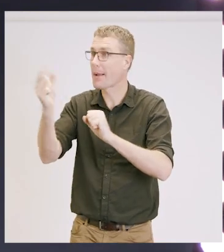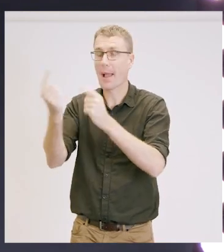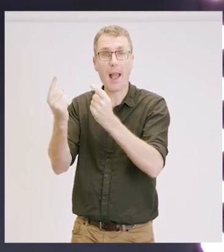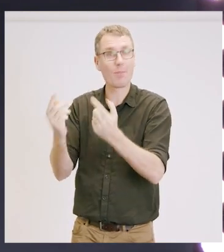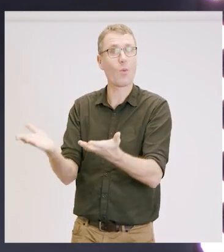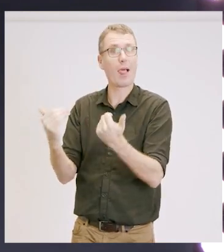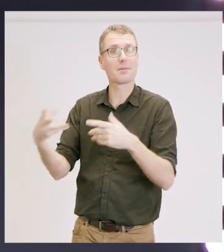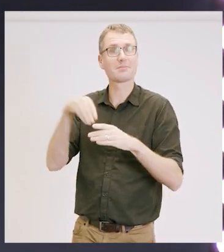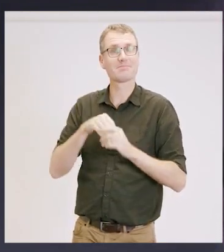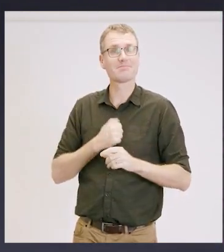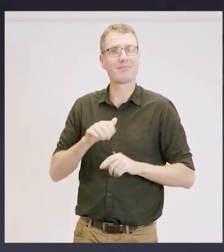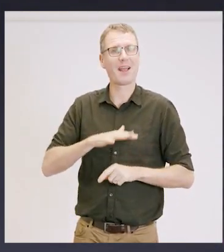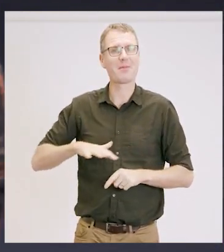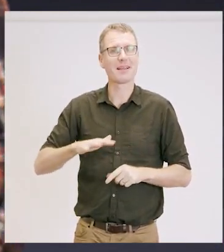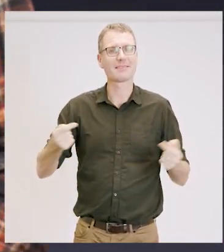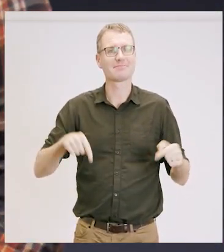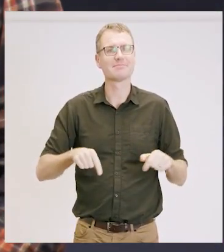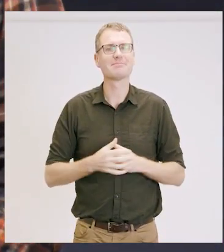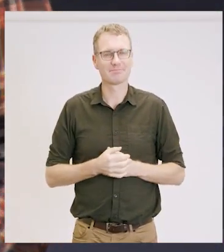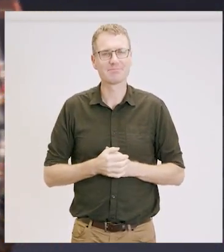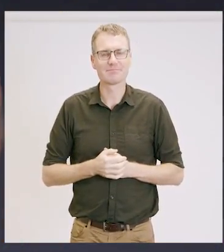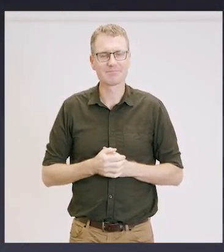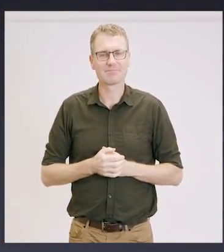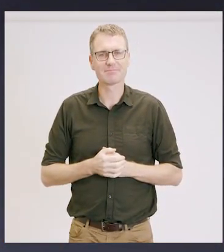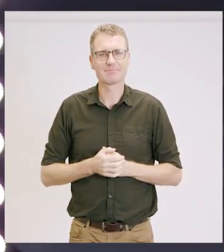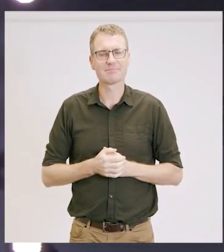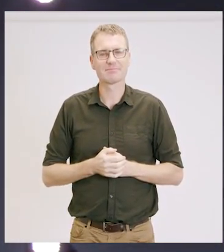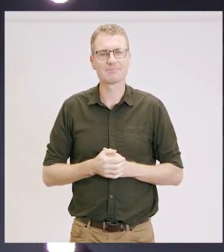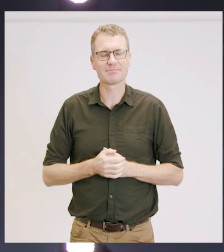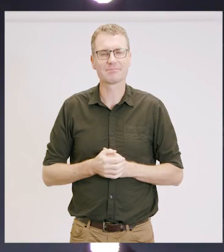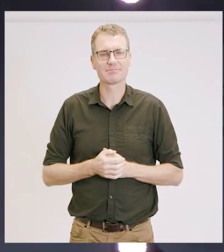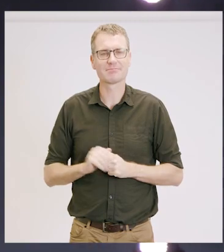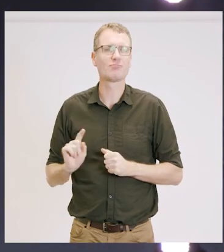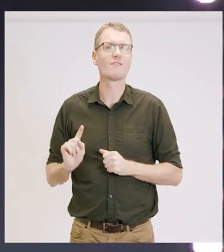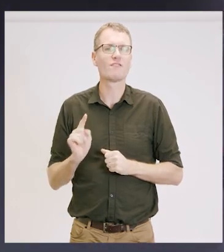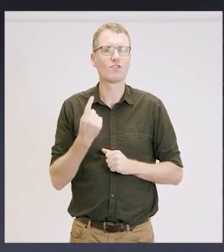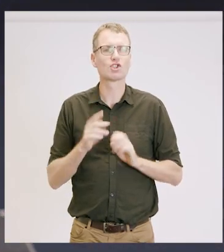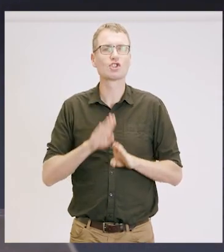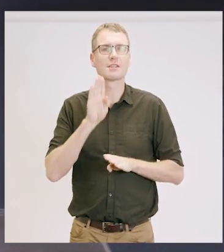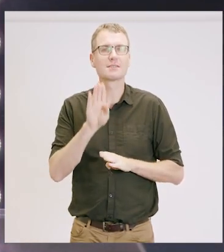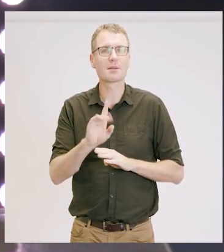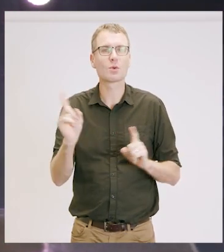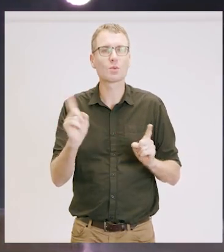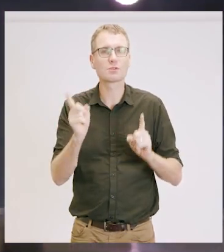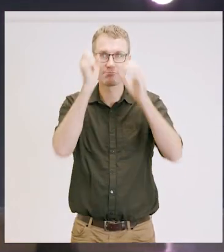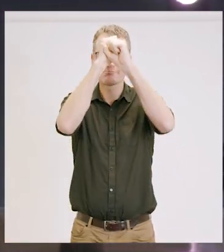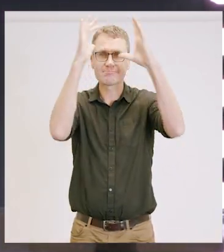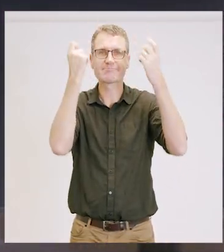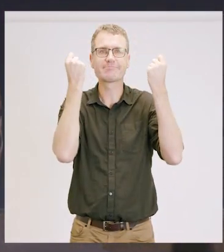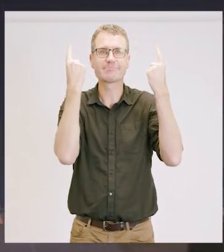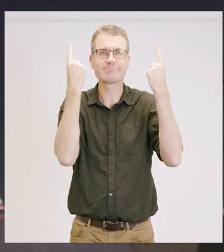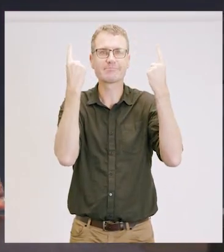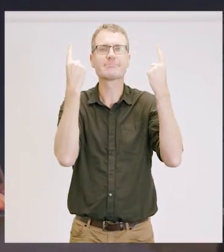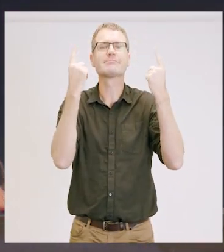the family that we have here. And that's the way it is. It starts with an understanding that it's not just about me and my